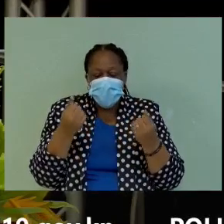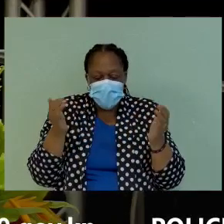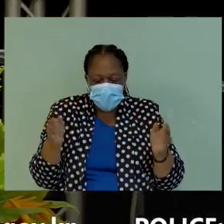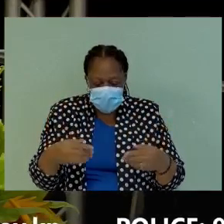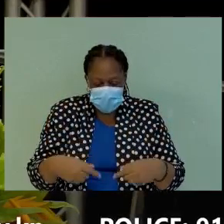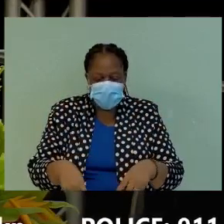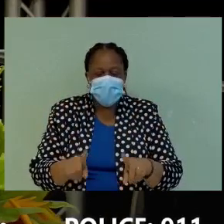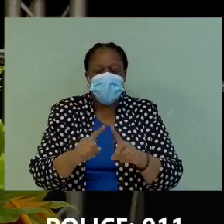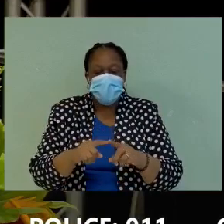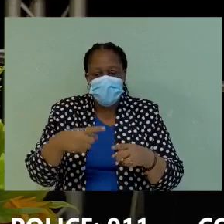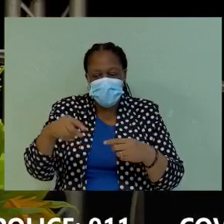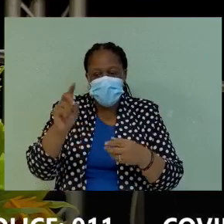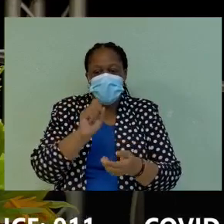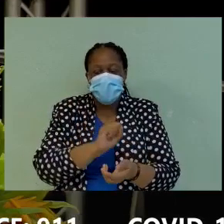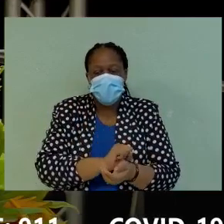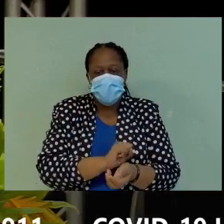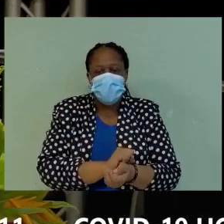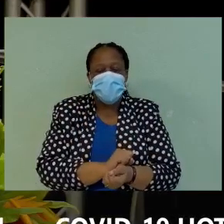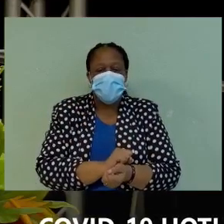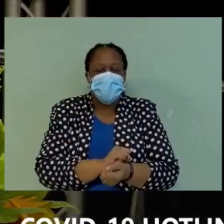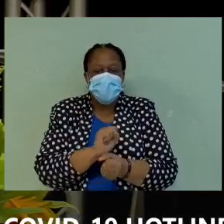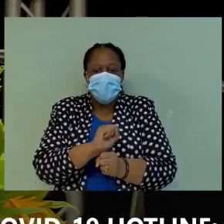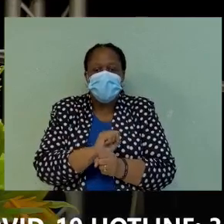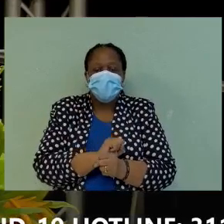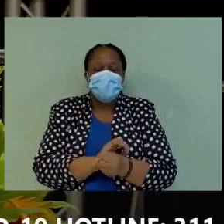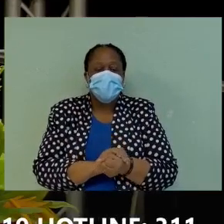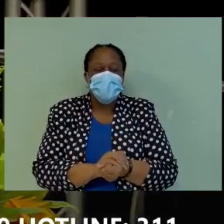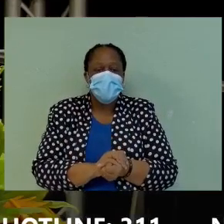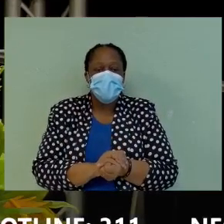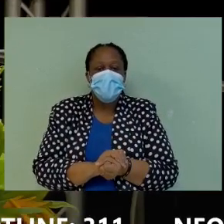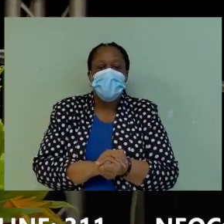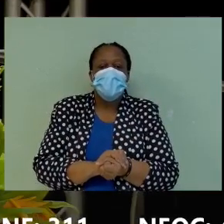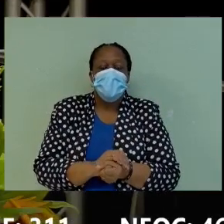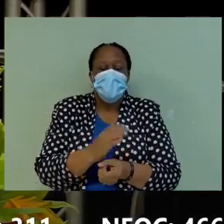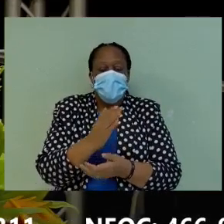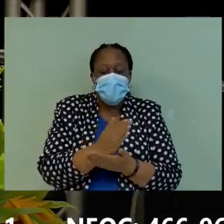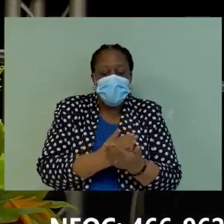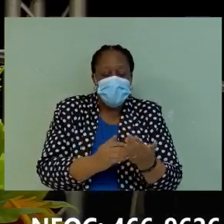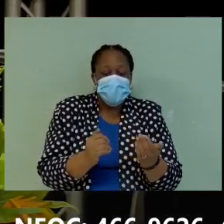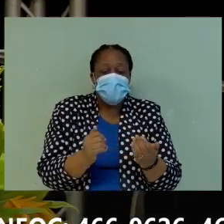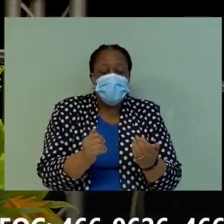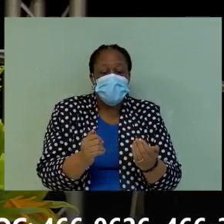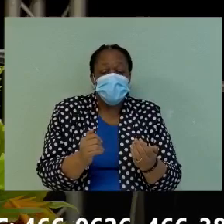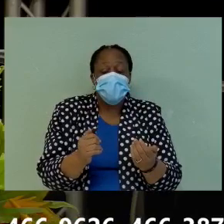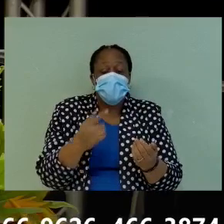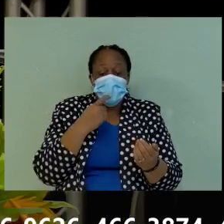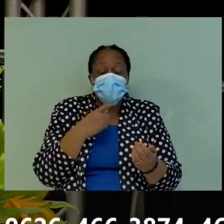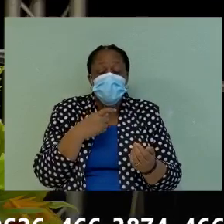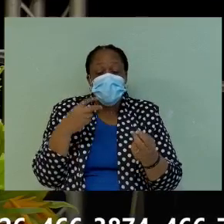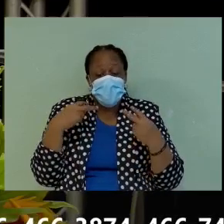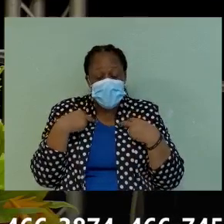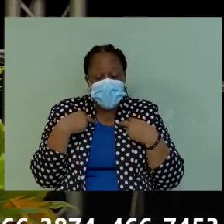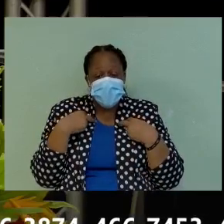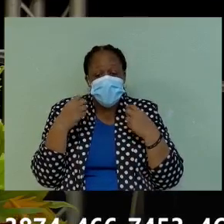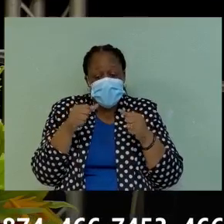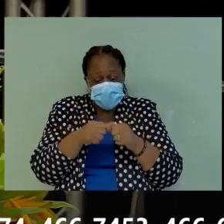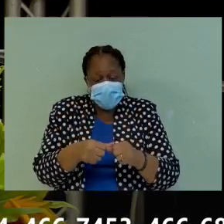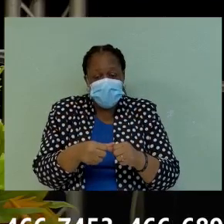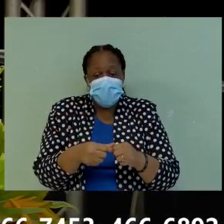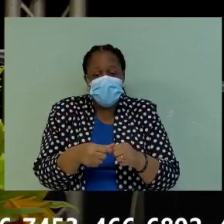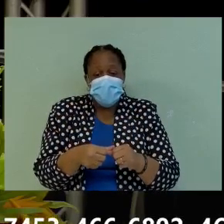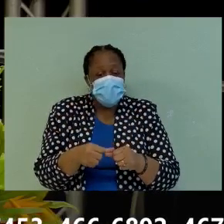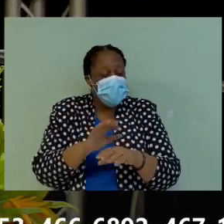been diagnosed and are going through now what I experienced. There are others yet undiagnosed who I would not